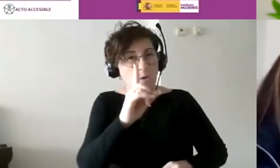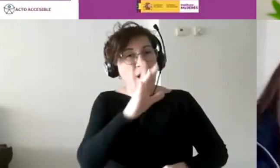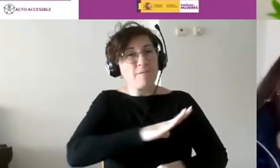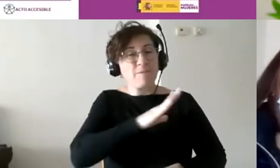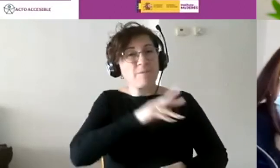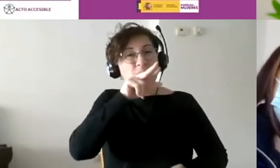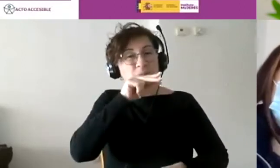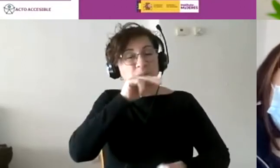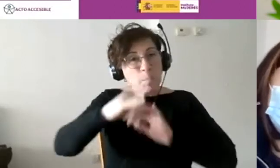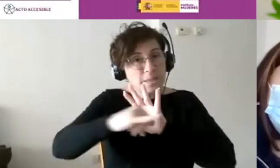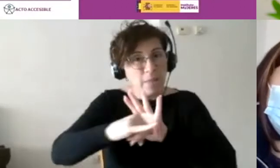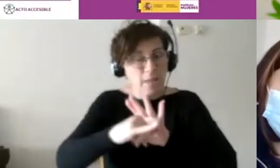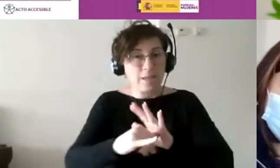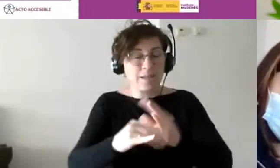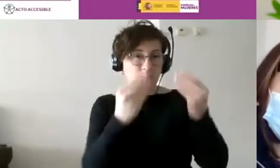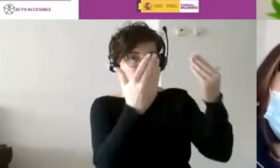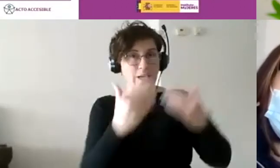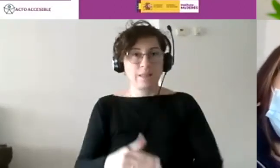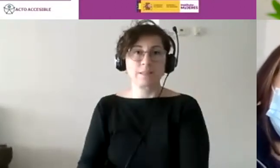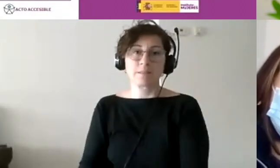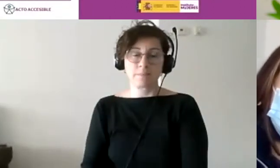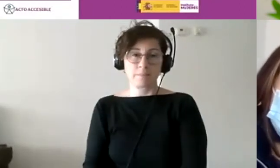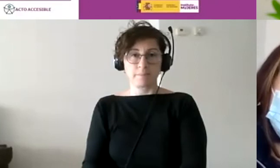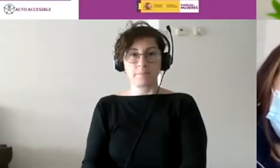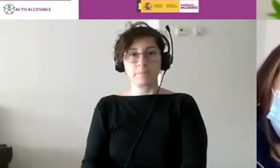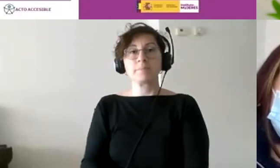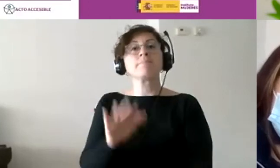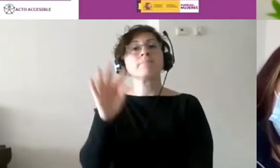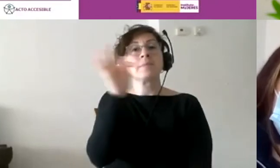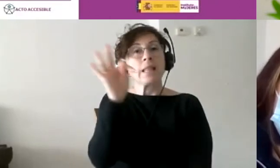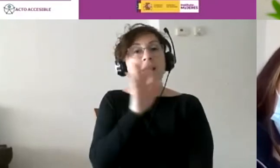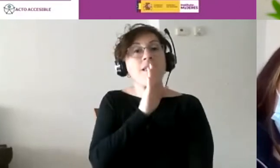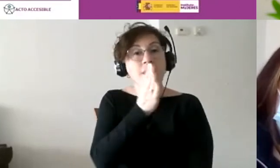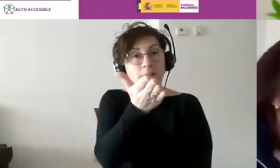you. Tatiana, you have the floor. Yes, continue, please.